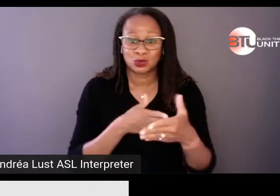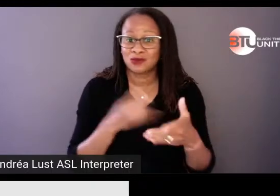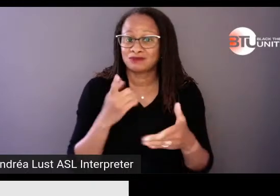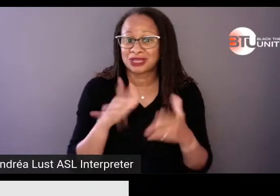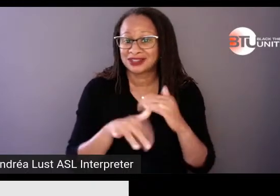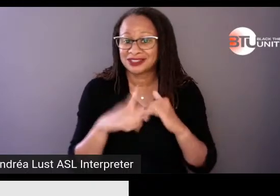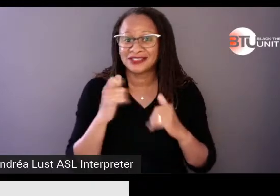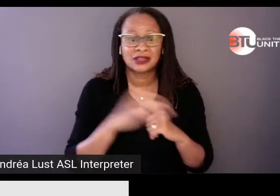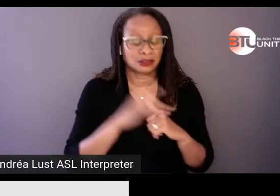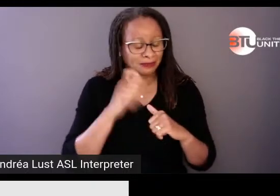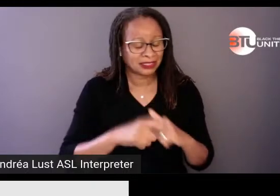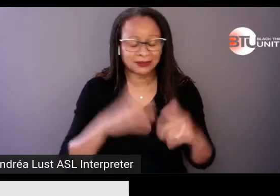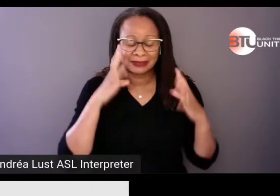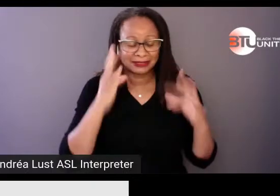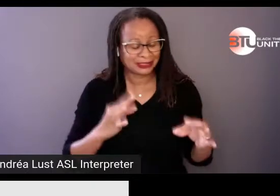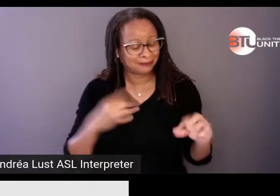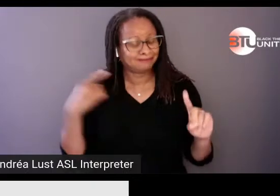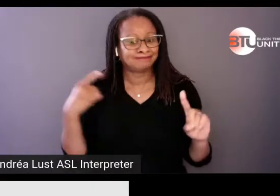be an intent to